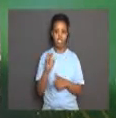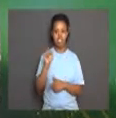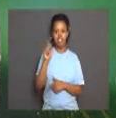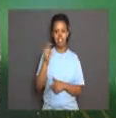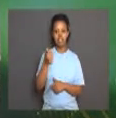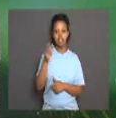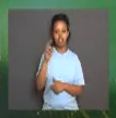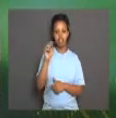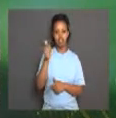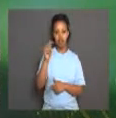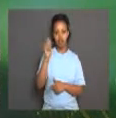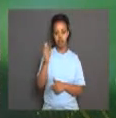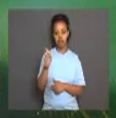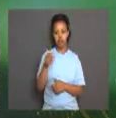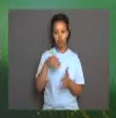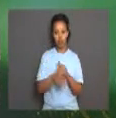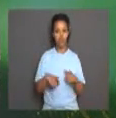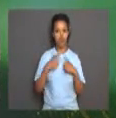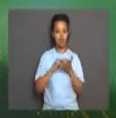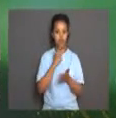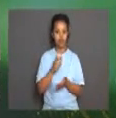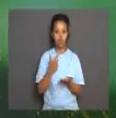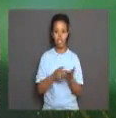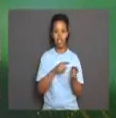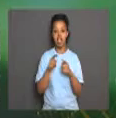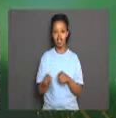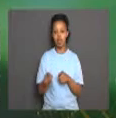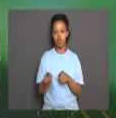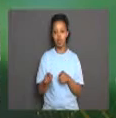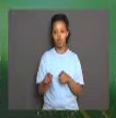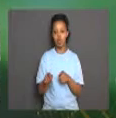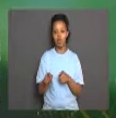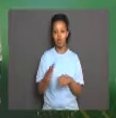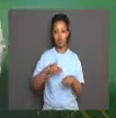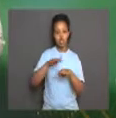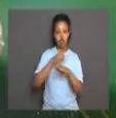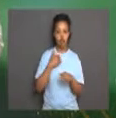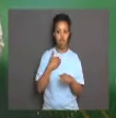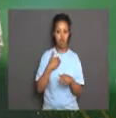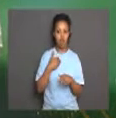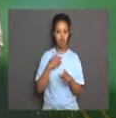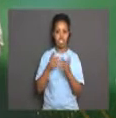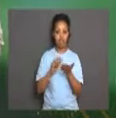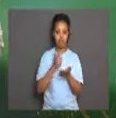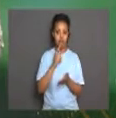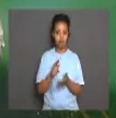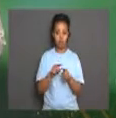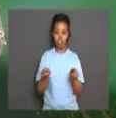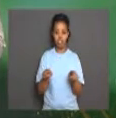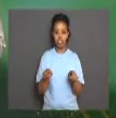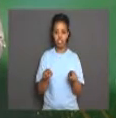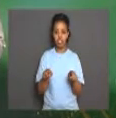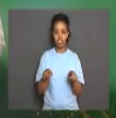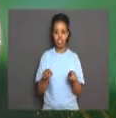Stratum is a layer of sediment that is the same throughout the layer, but different from